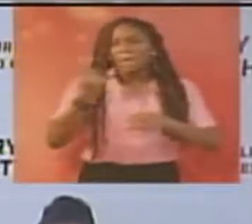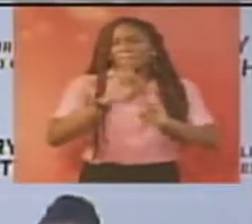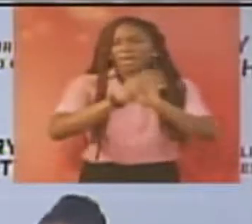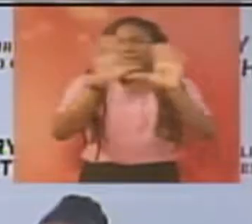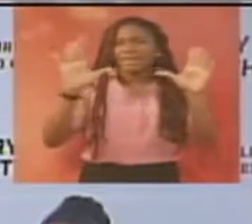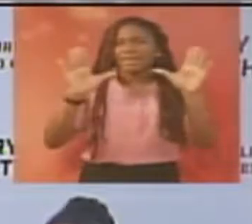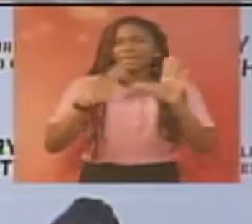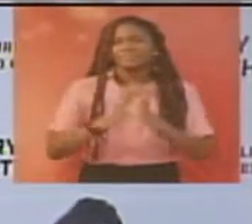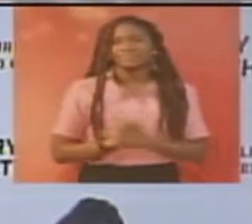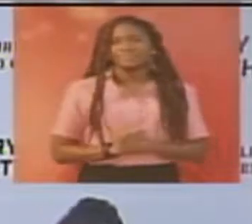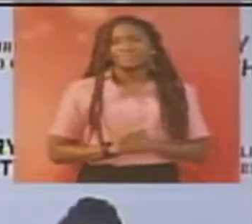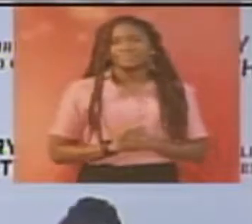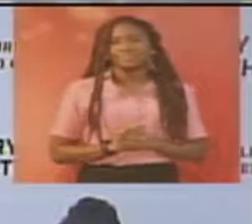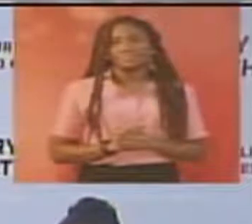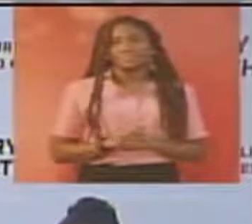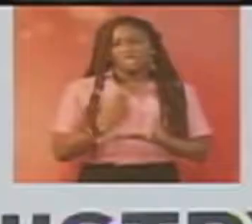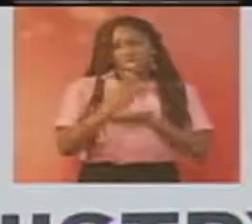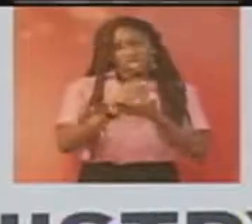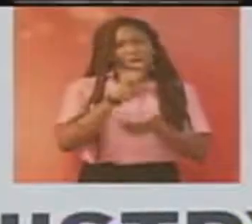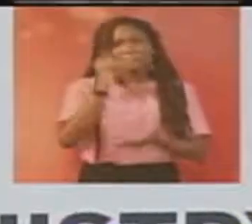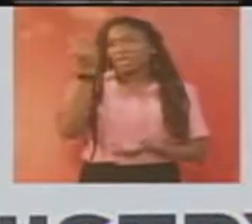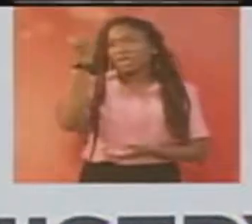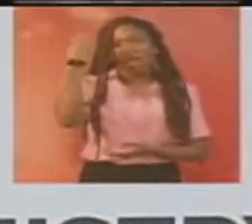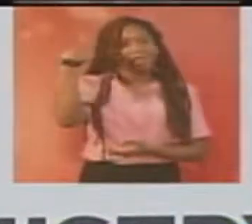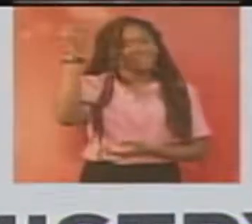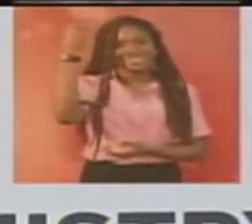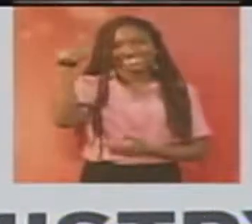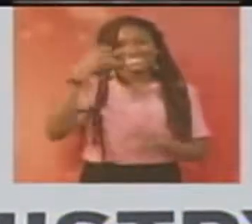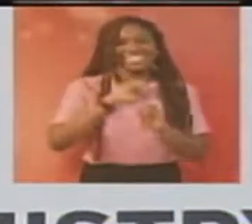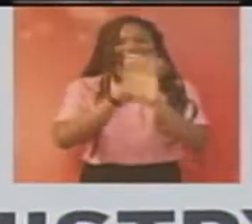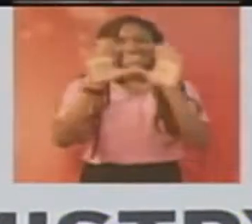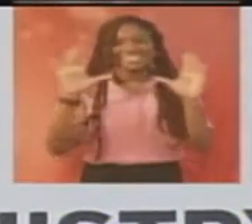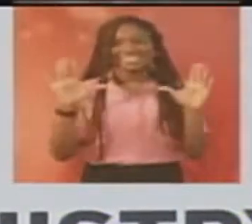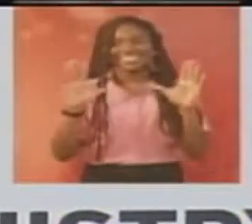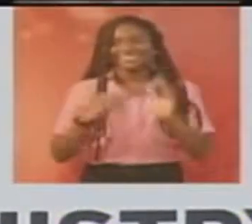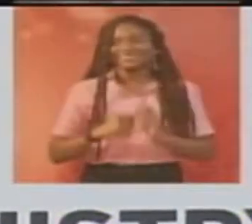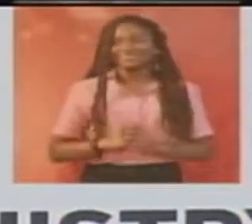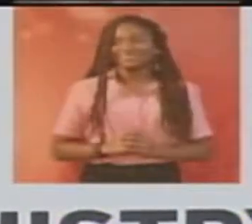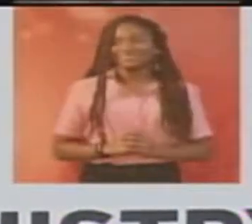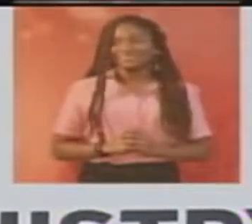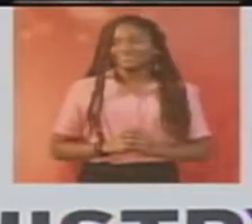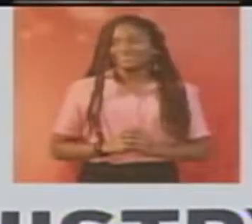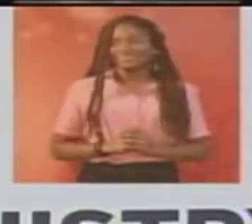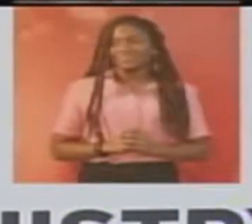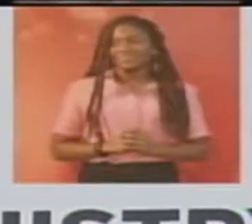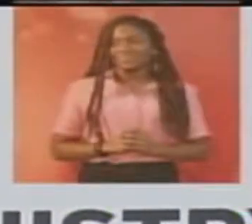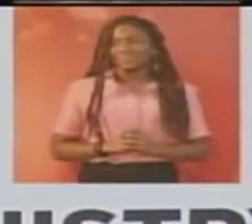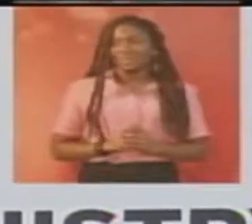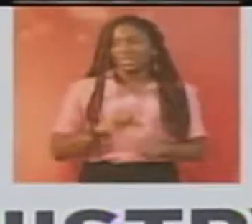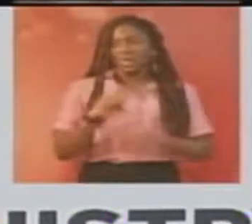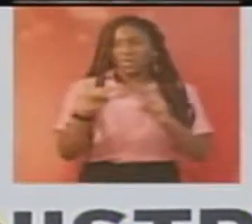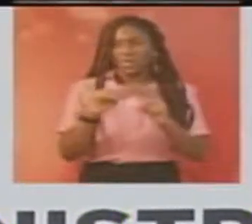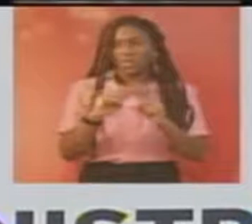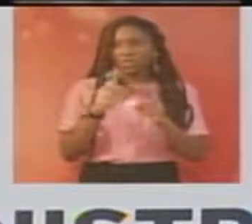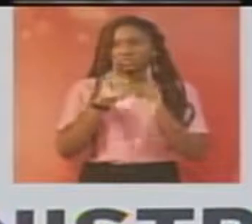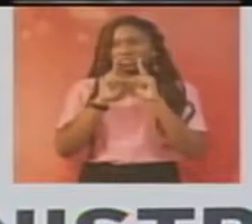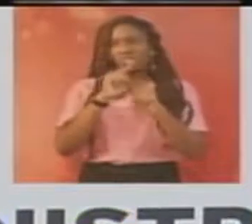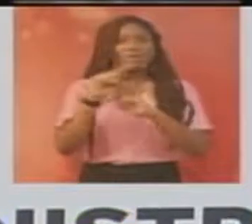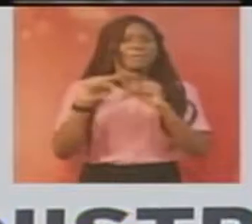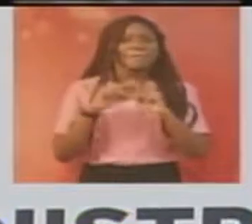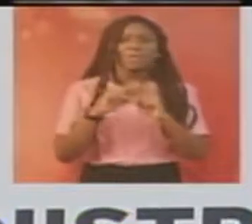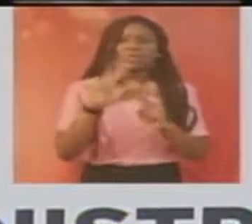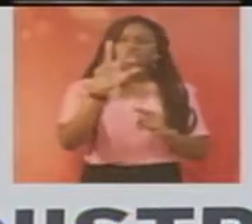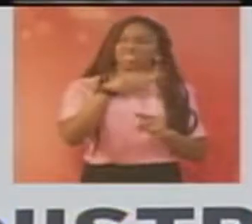may have not been well understood in the response that was received about the